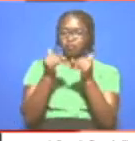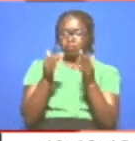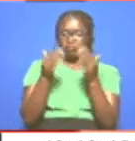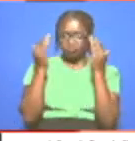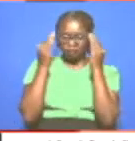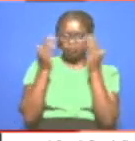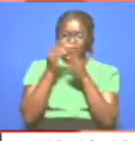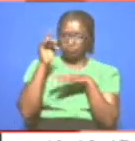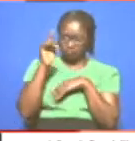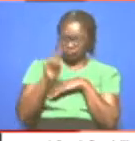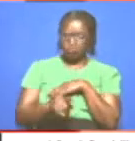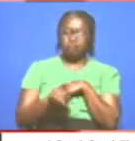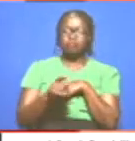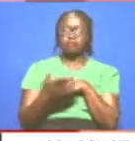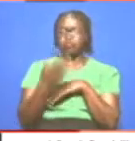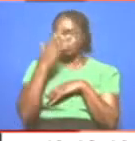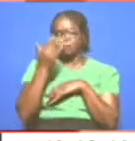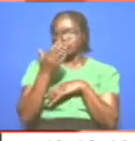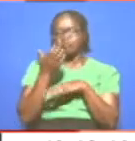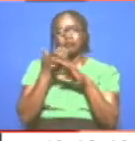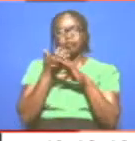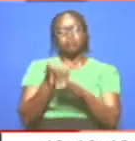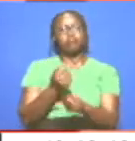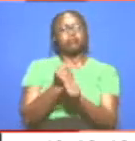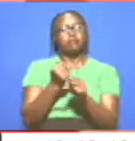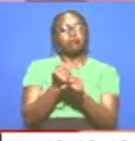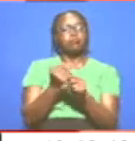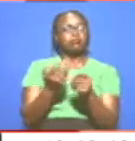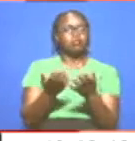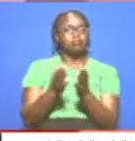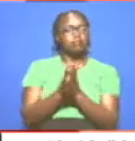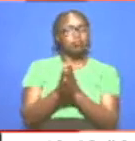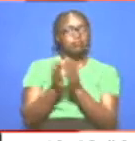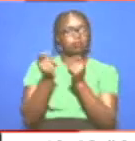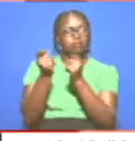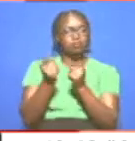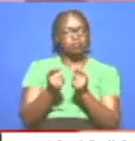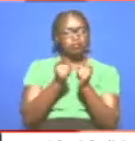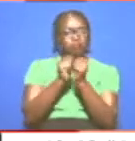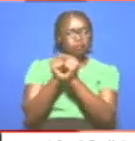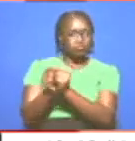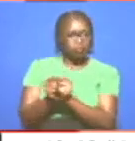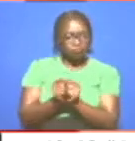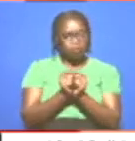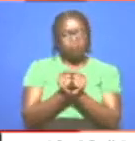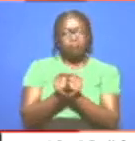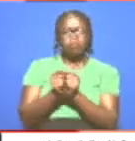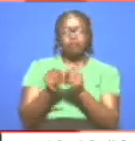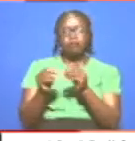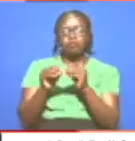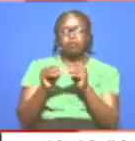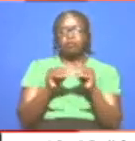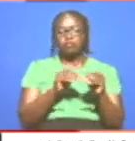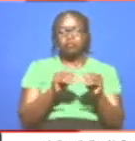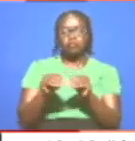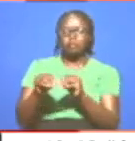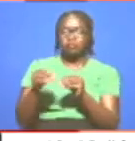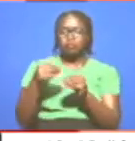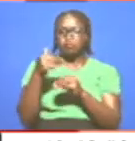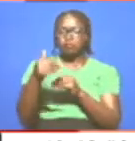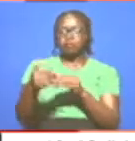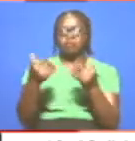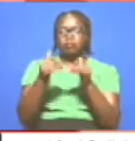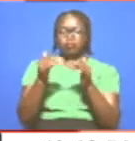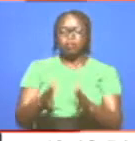hard work. We need that, as I said earlier, we need to pull our hands all together for us to move forward. We need the players to